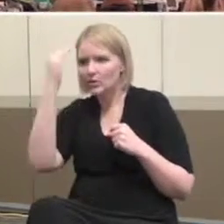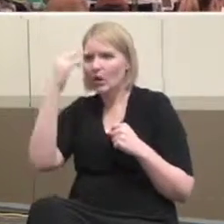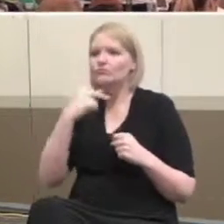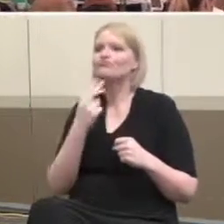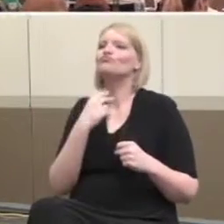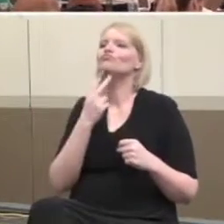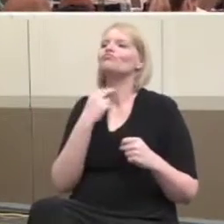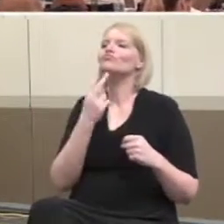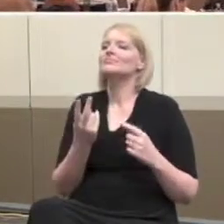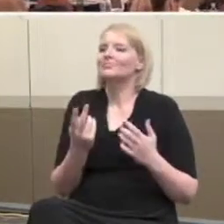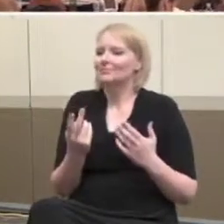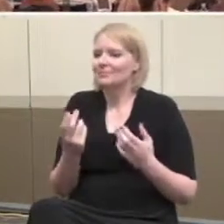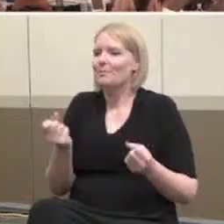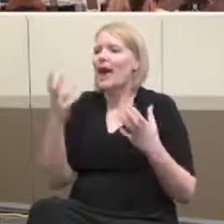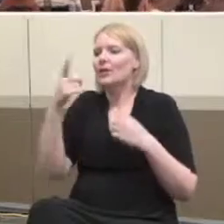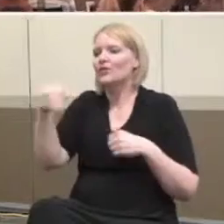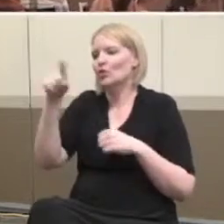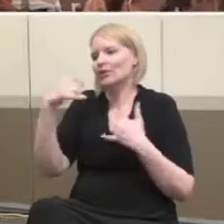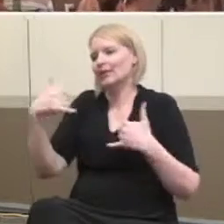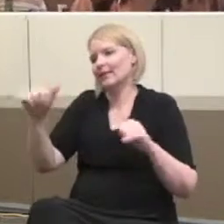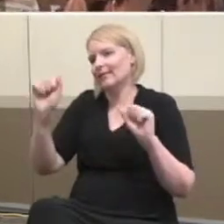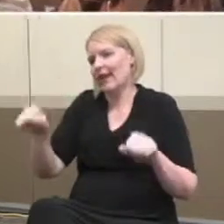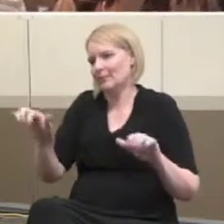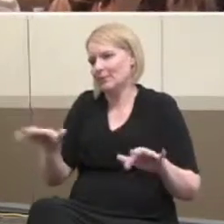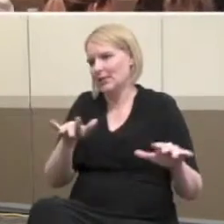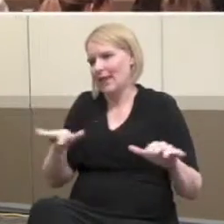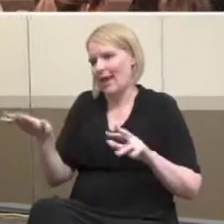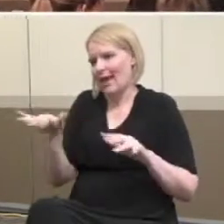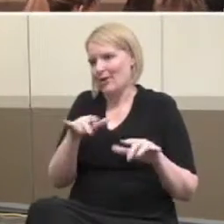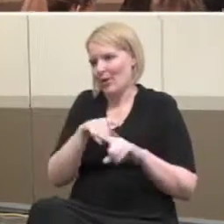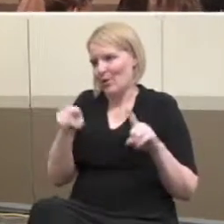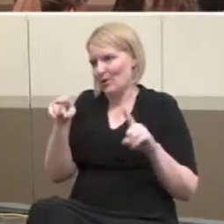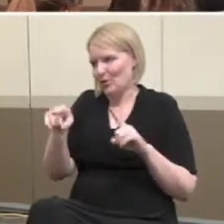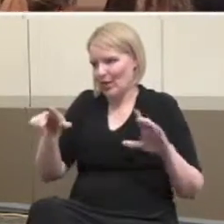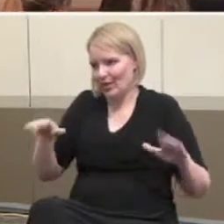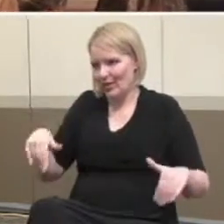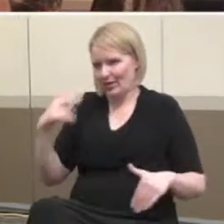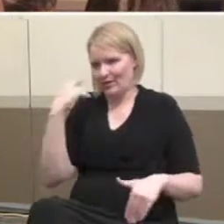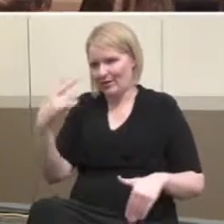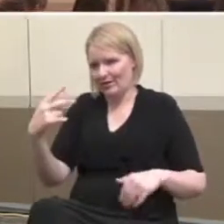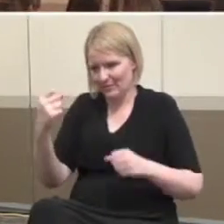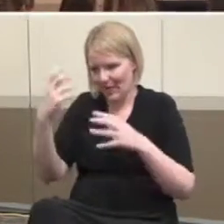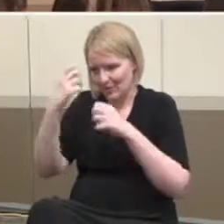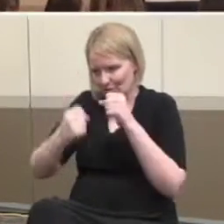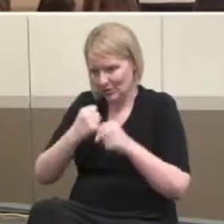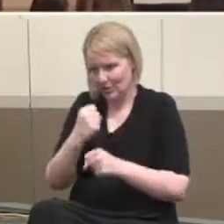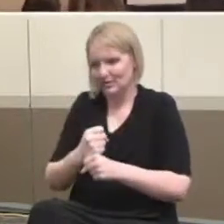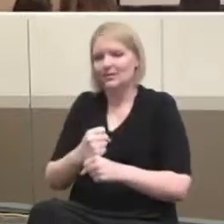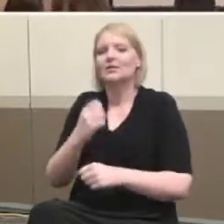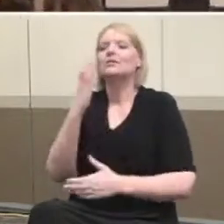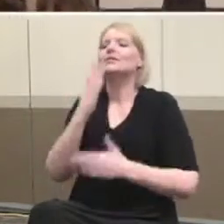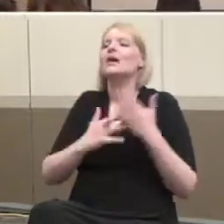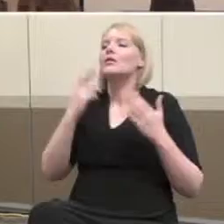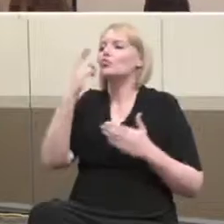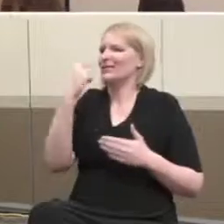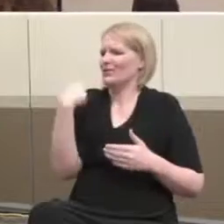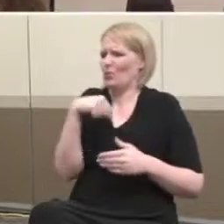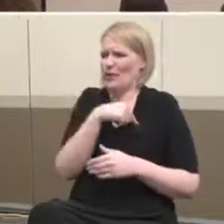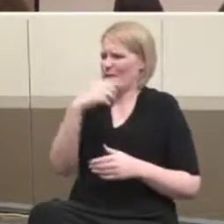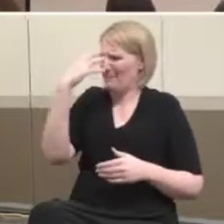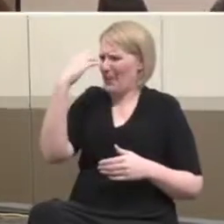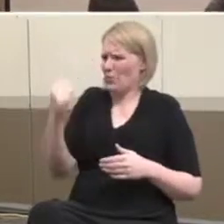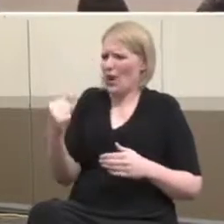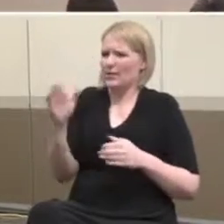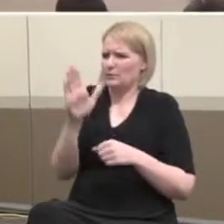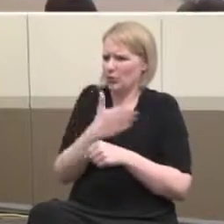probably many of you, like me, can still play many of your piano pieces and you haven't looked at the music for how many years. For some reason, we memorize music